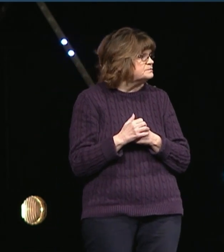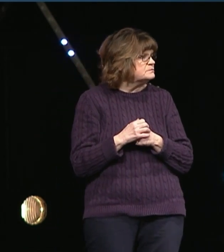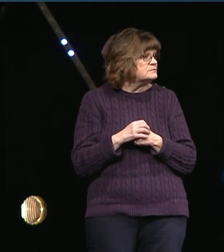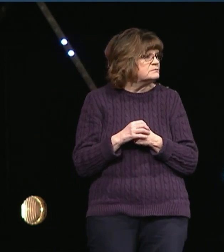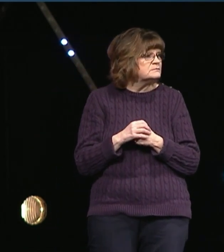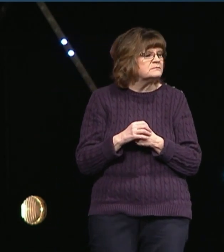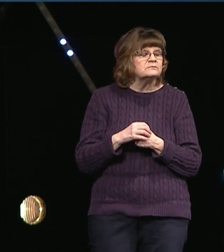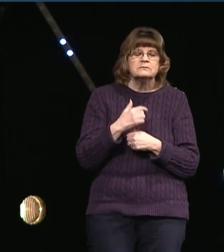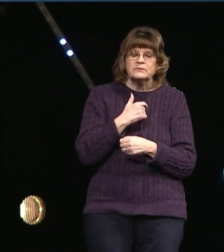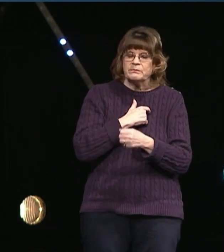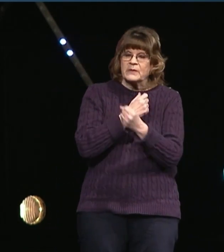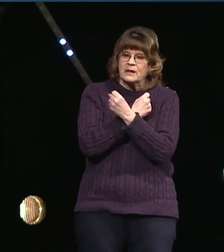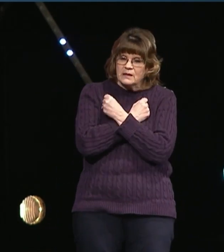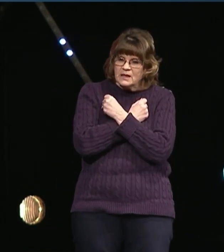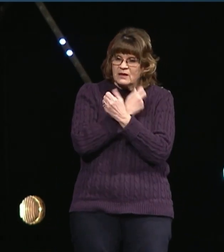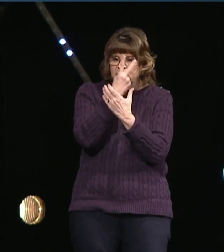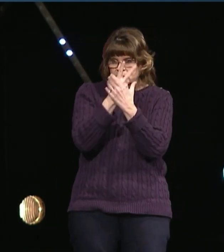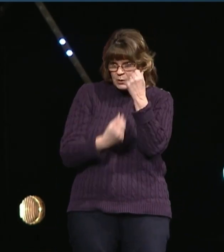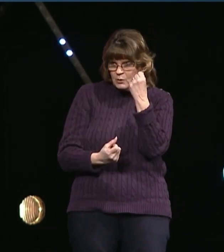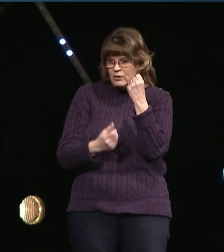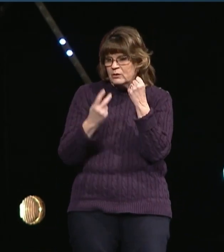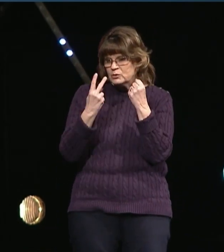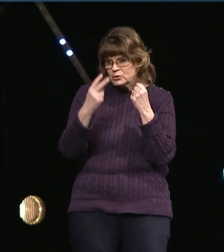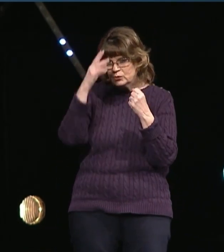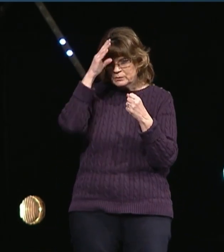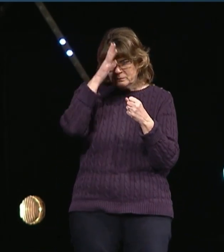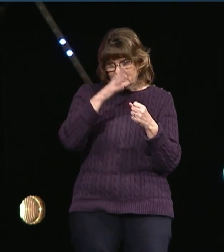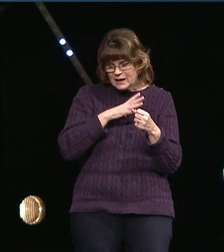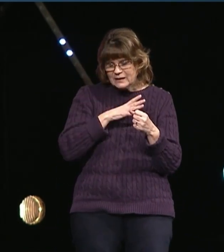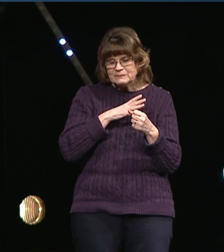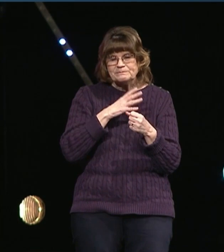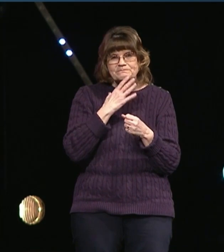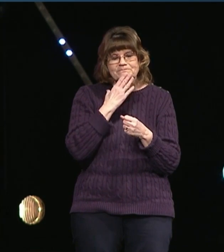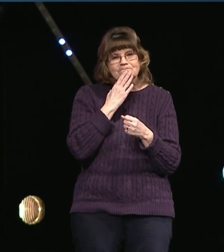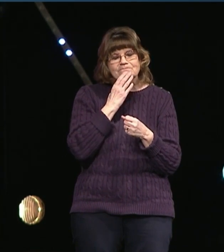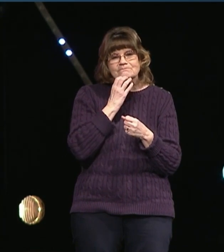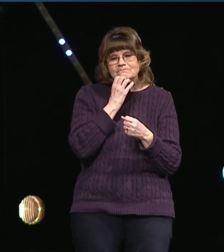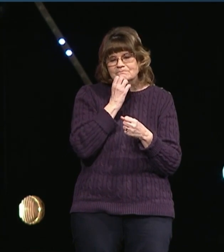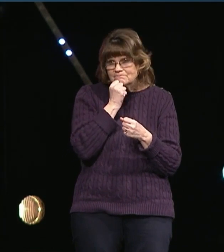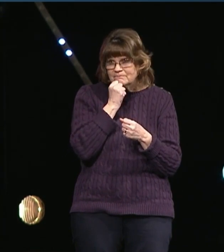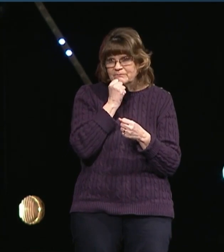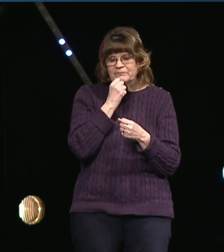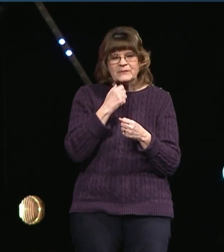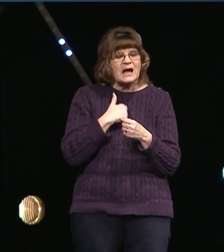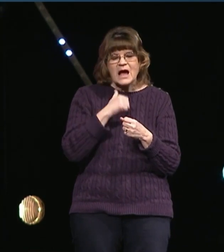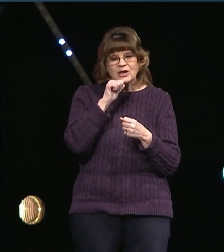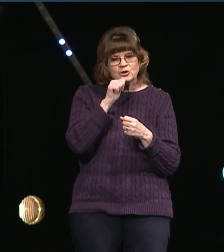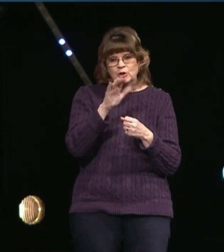I love both of those men dearly. And I shouldn't be here.